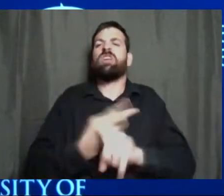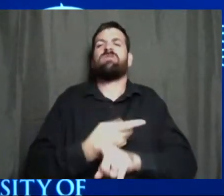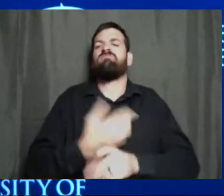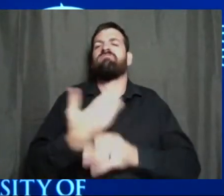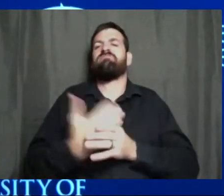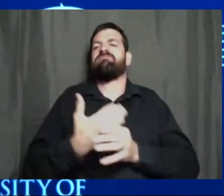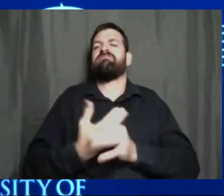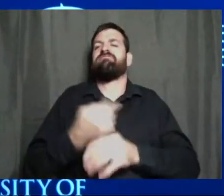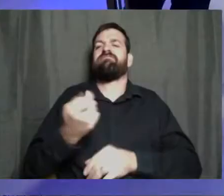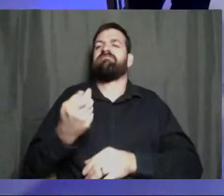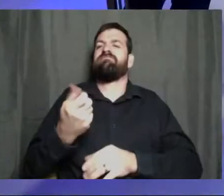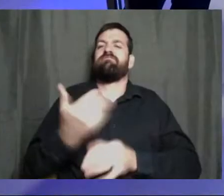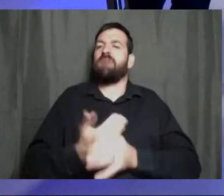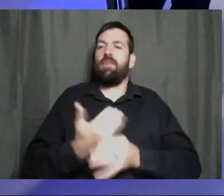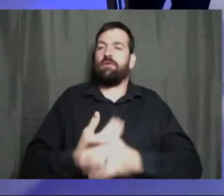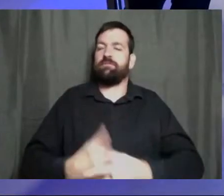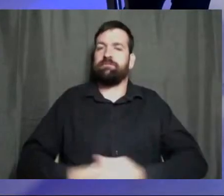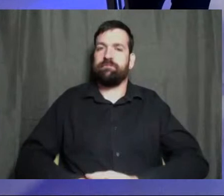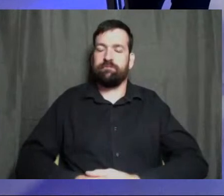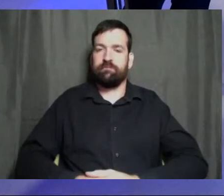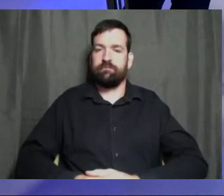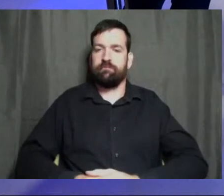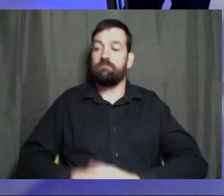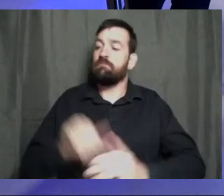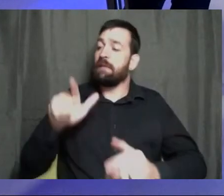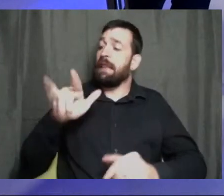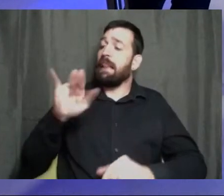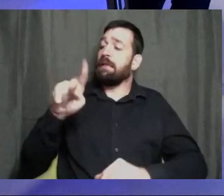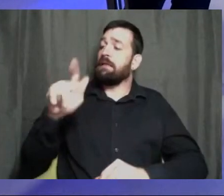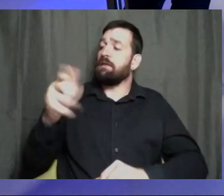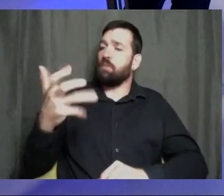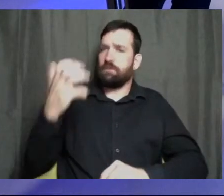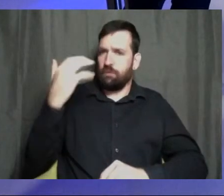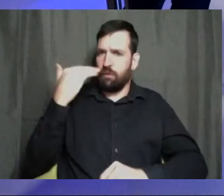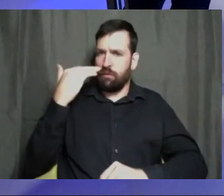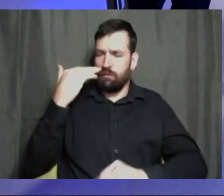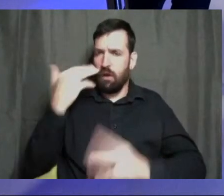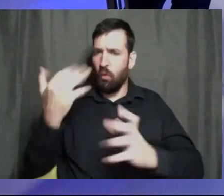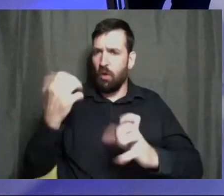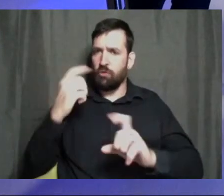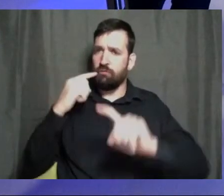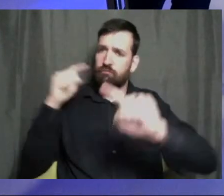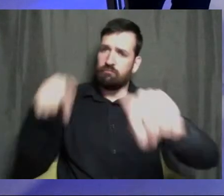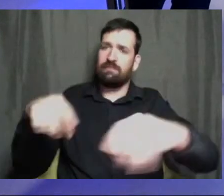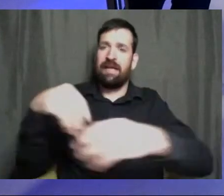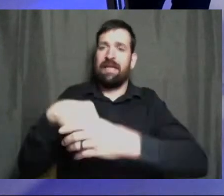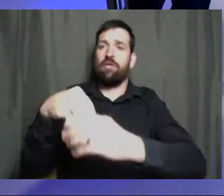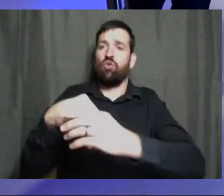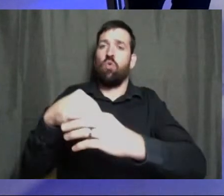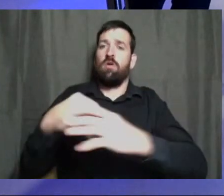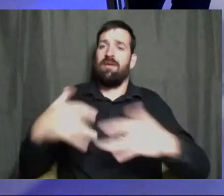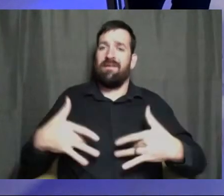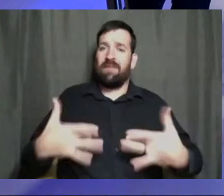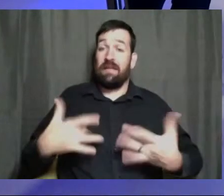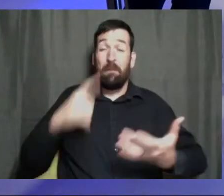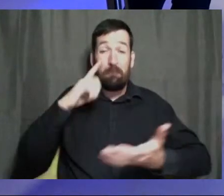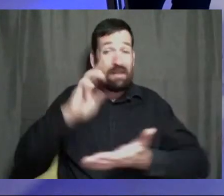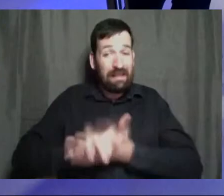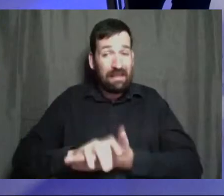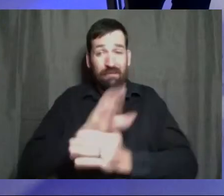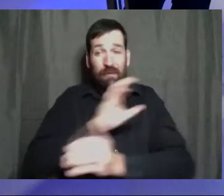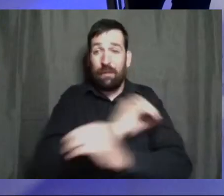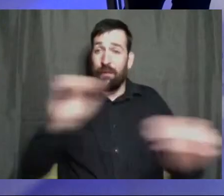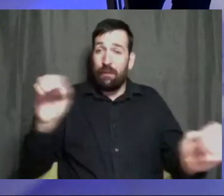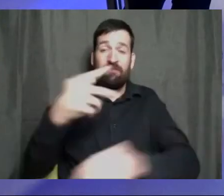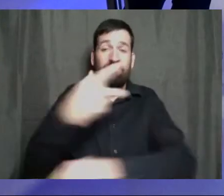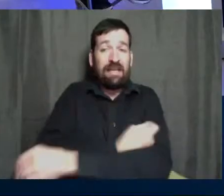Gotcha. Okay. So Linda wants to know, I would like to attend an indoor event and believe that there will be unvaccinated people in attendance. And that's the